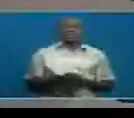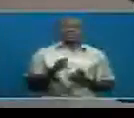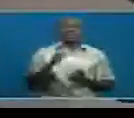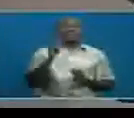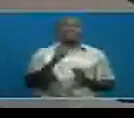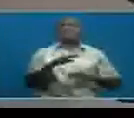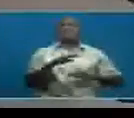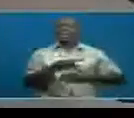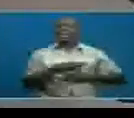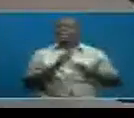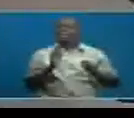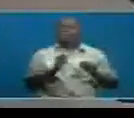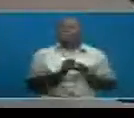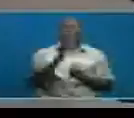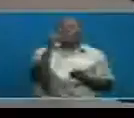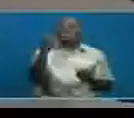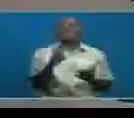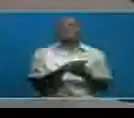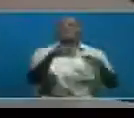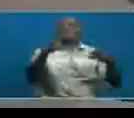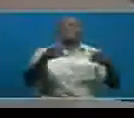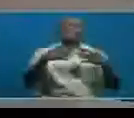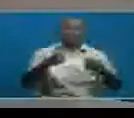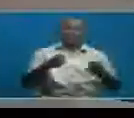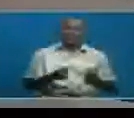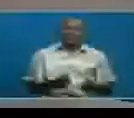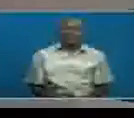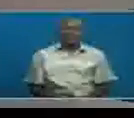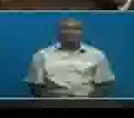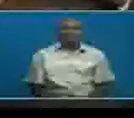They expressed satisfaction about the performance of the Black Stars.